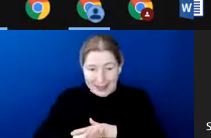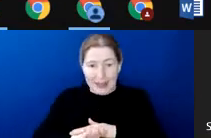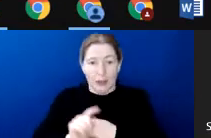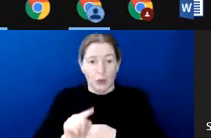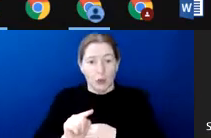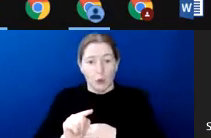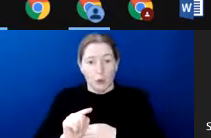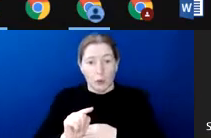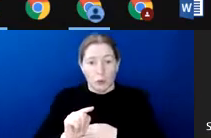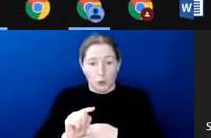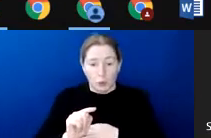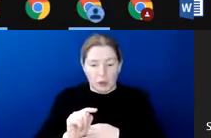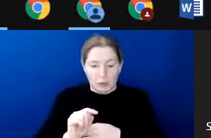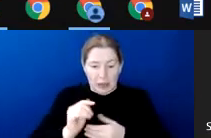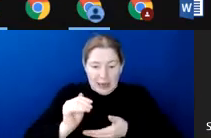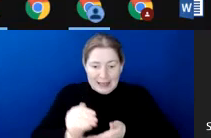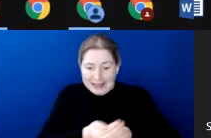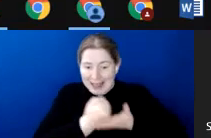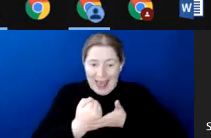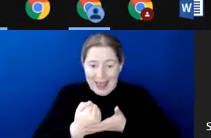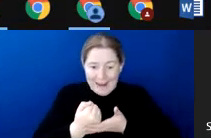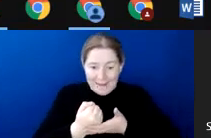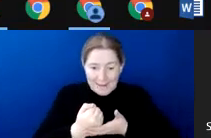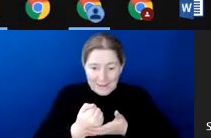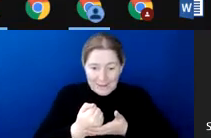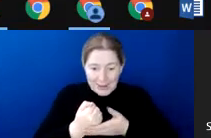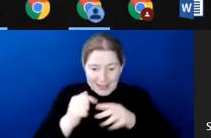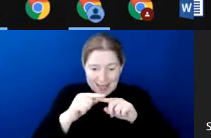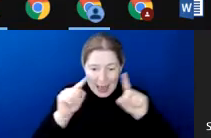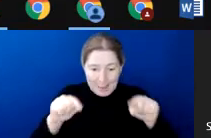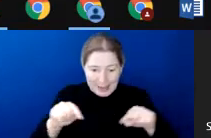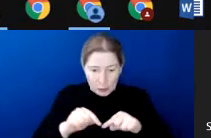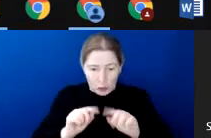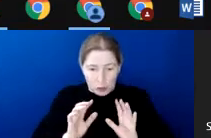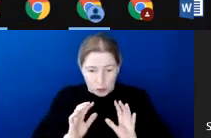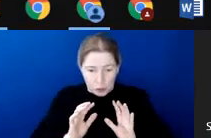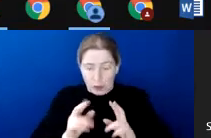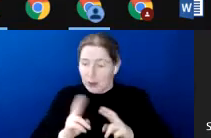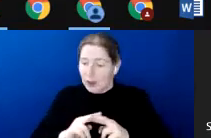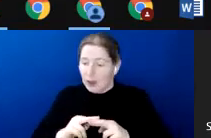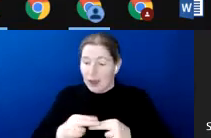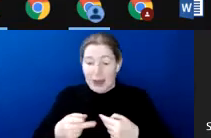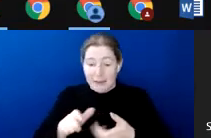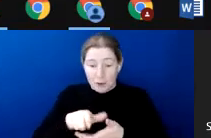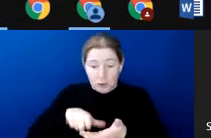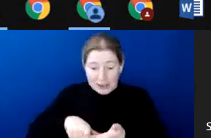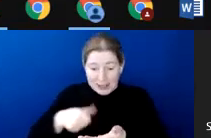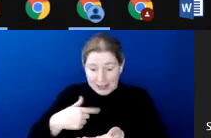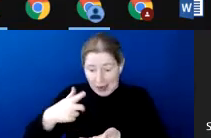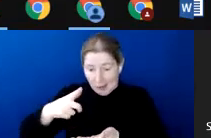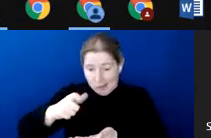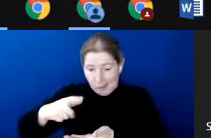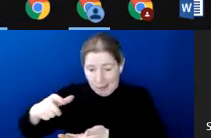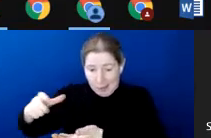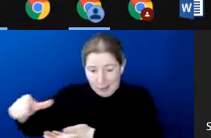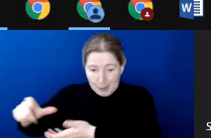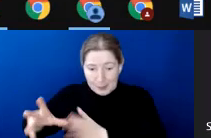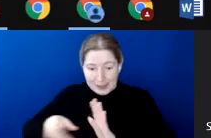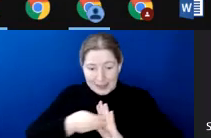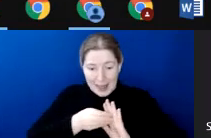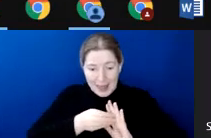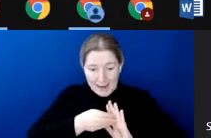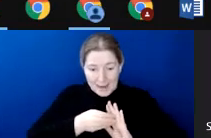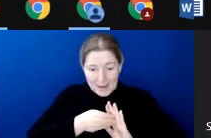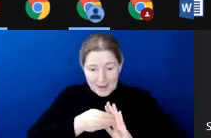saved images, so I can every time I have a receipt, I can save it inside the app, and they will